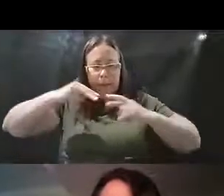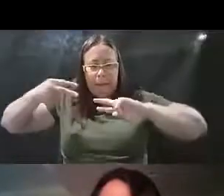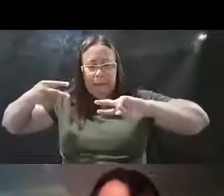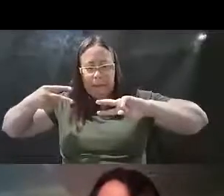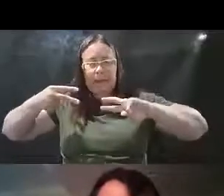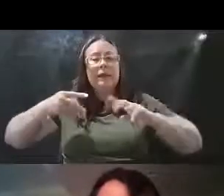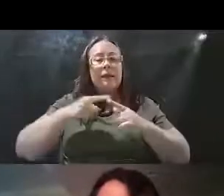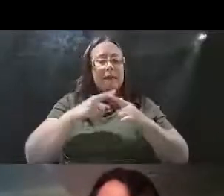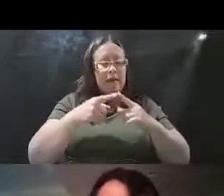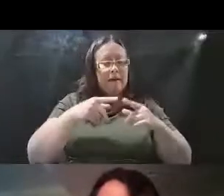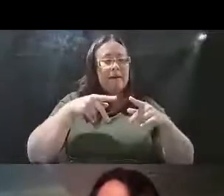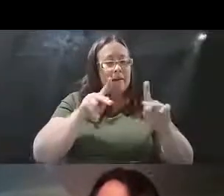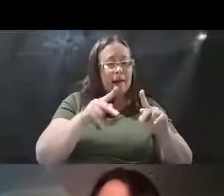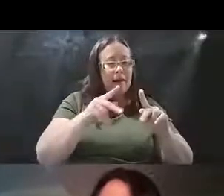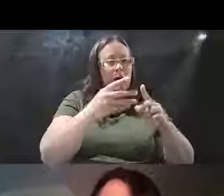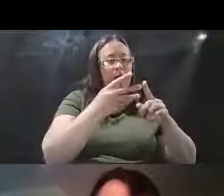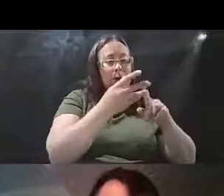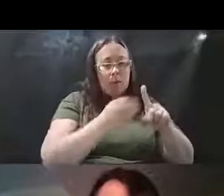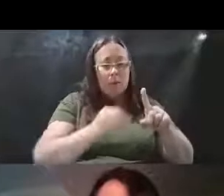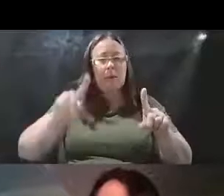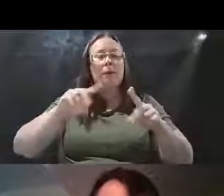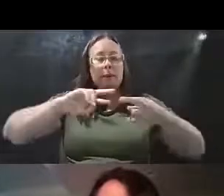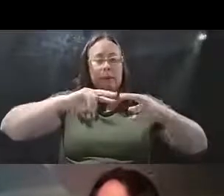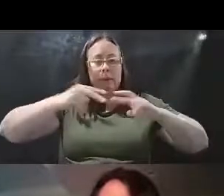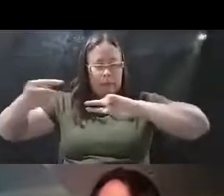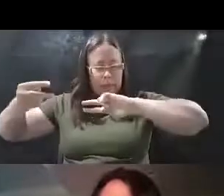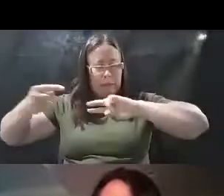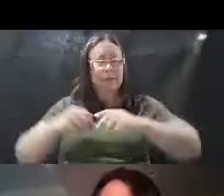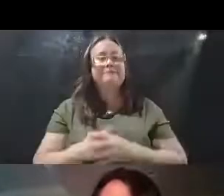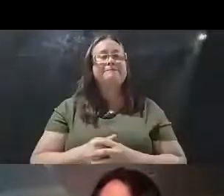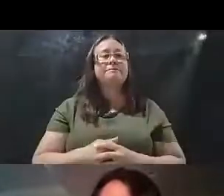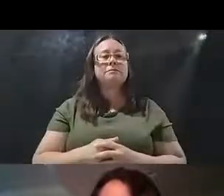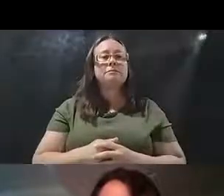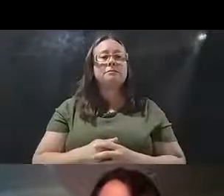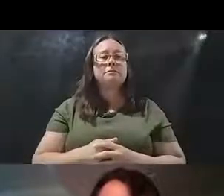to clone DNA. So